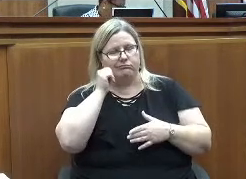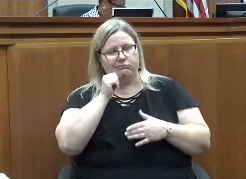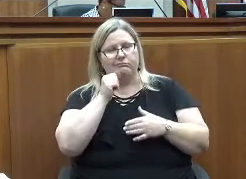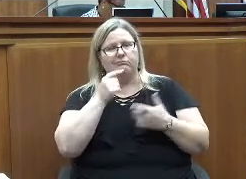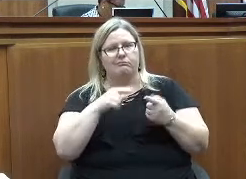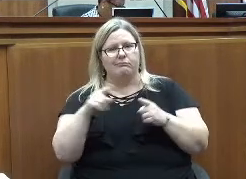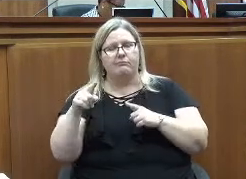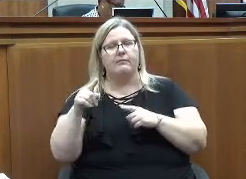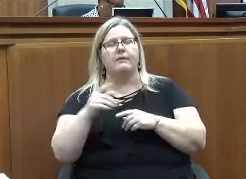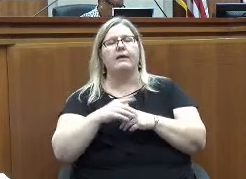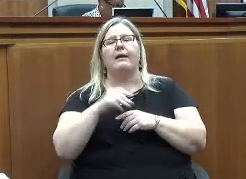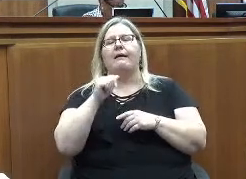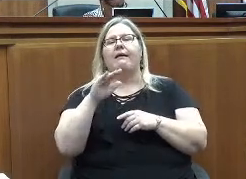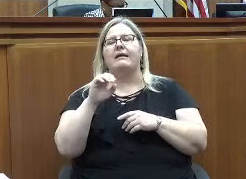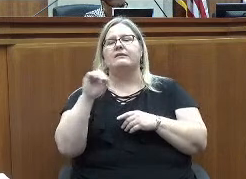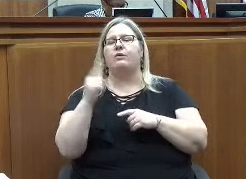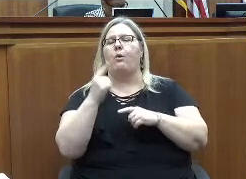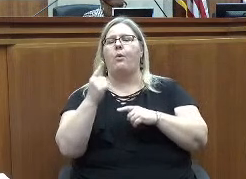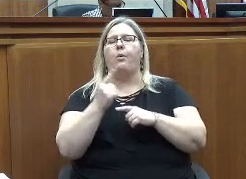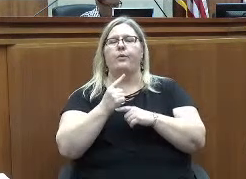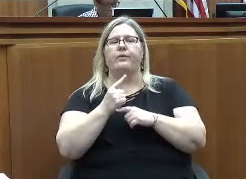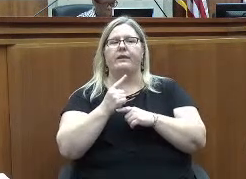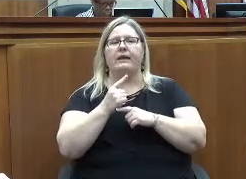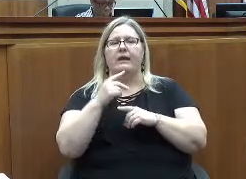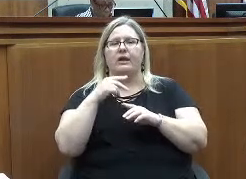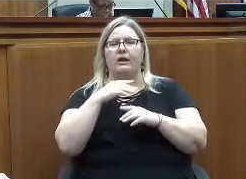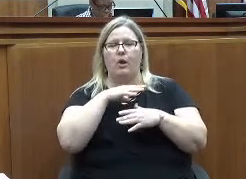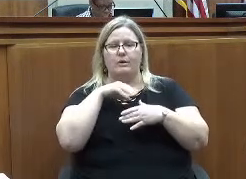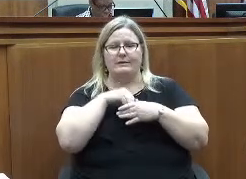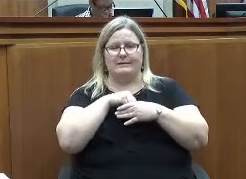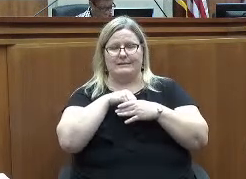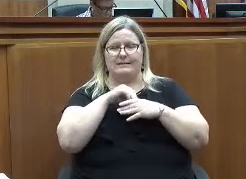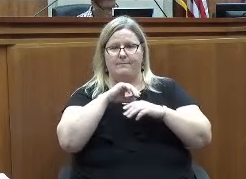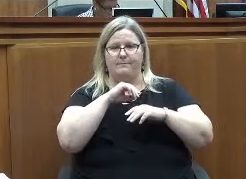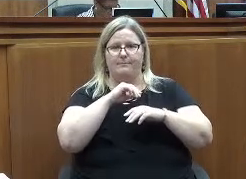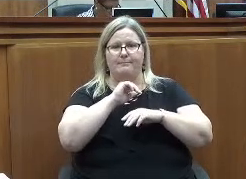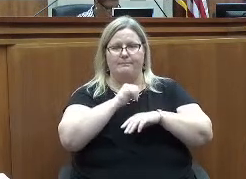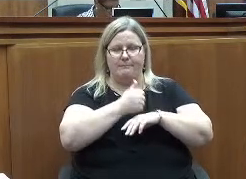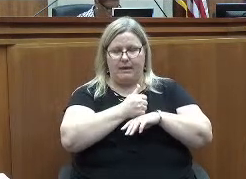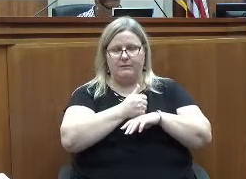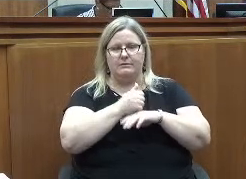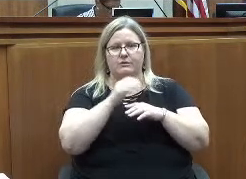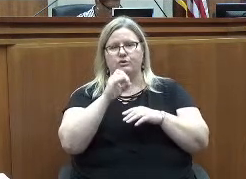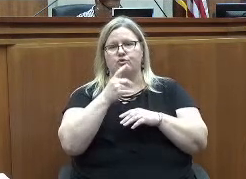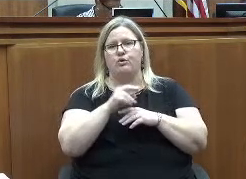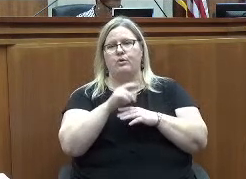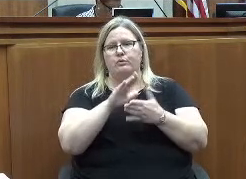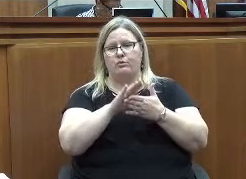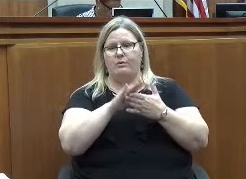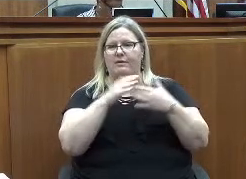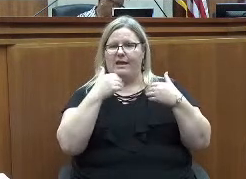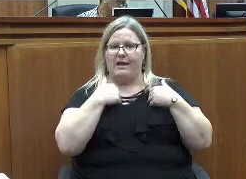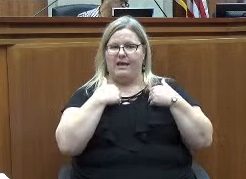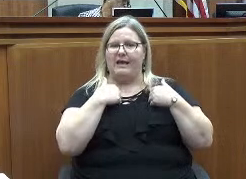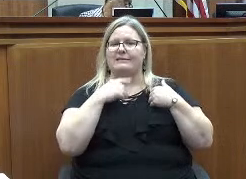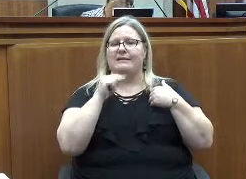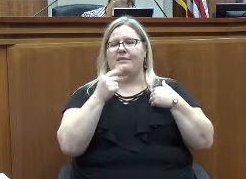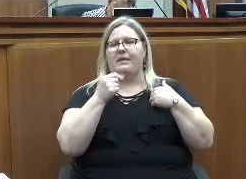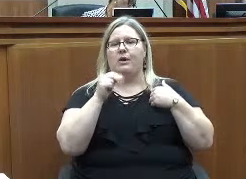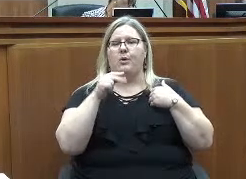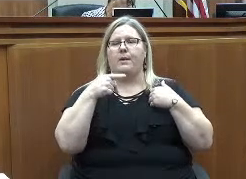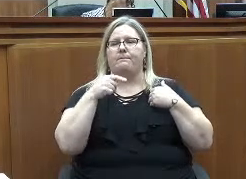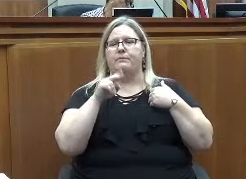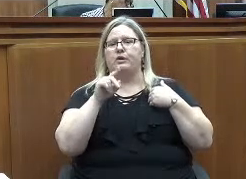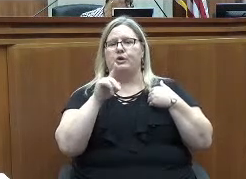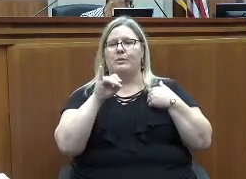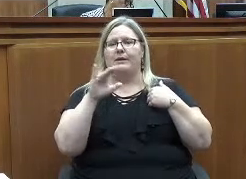ACE is the only autism-based charter school in Northeast Louisiana that offers evidence-based therapeutic services in the